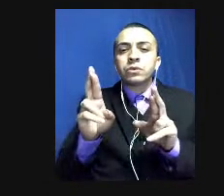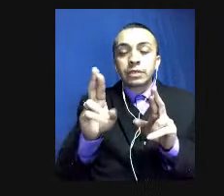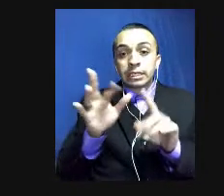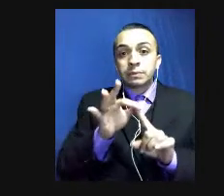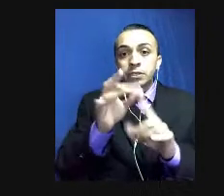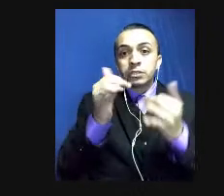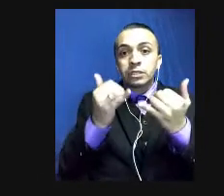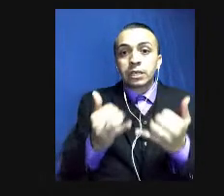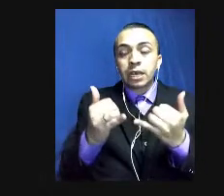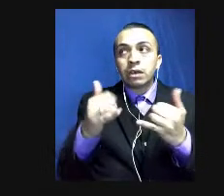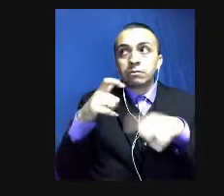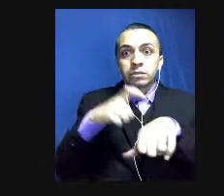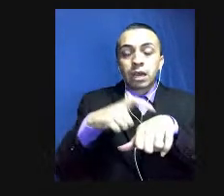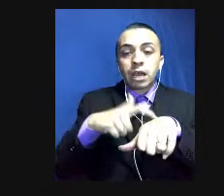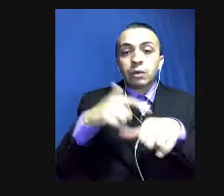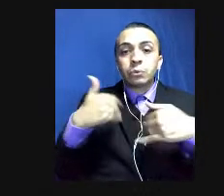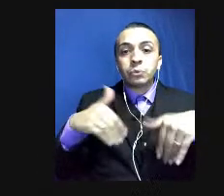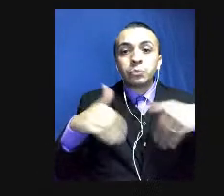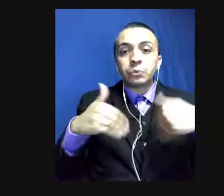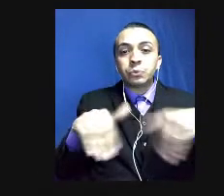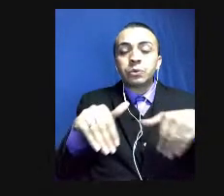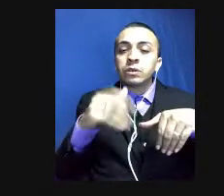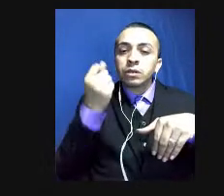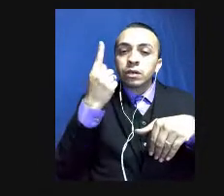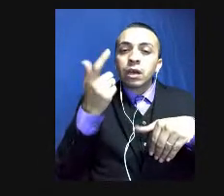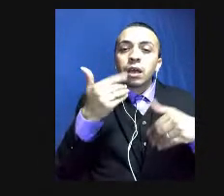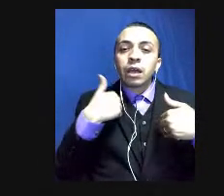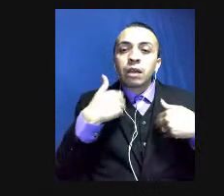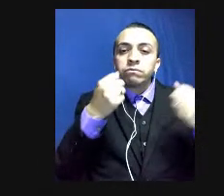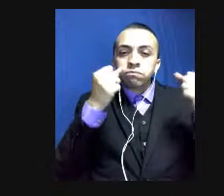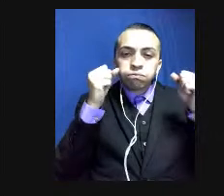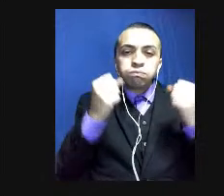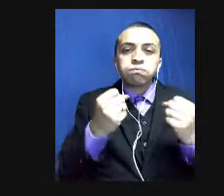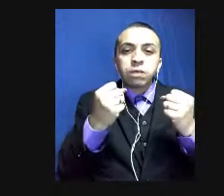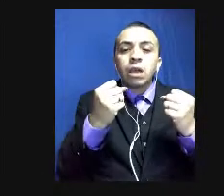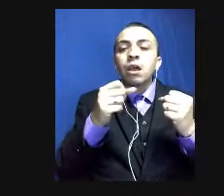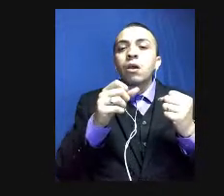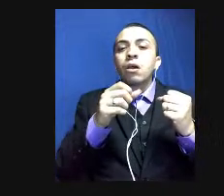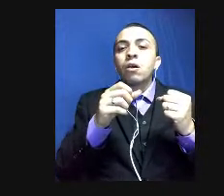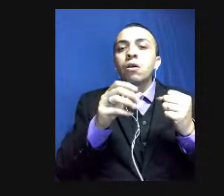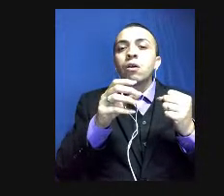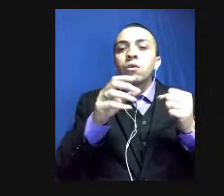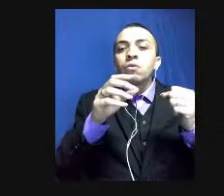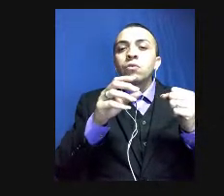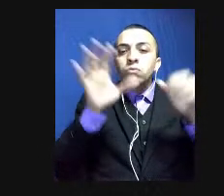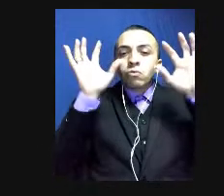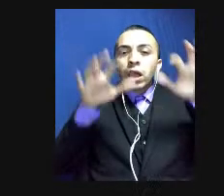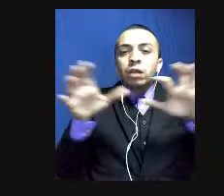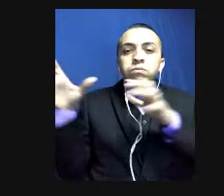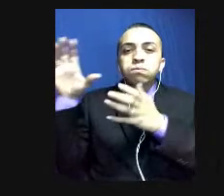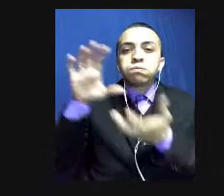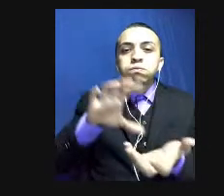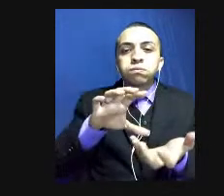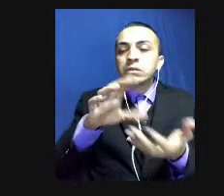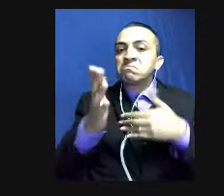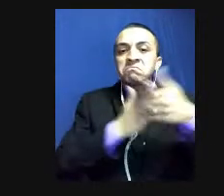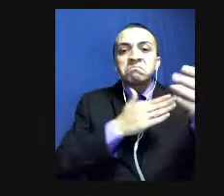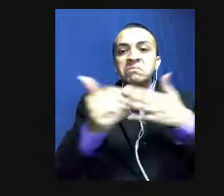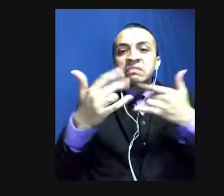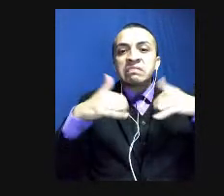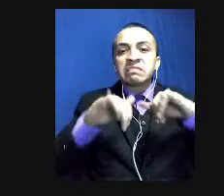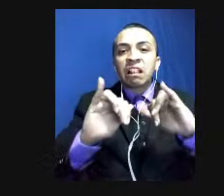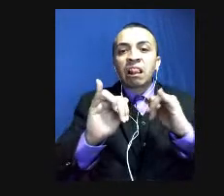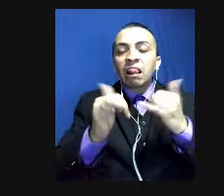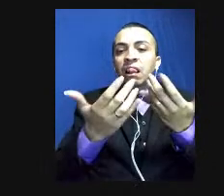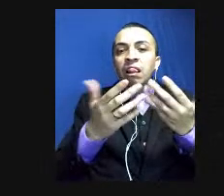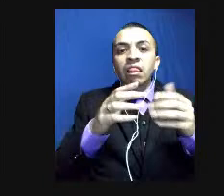While in many cases flooding occurs from sustained rainfall over several days, a burned watershed can do the same